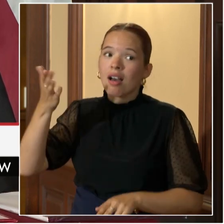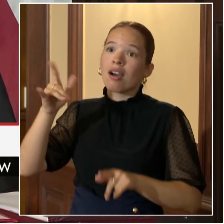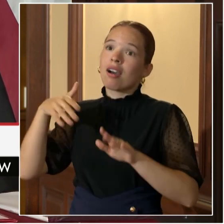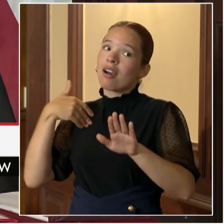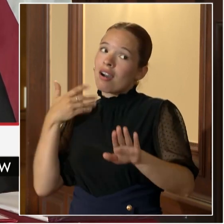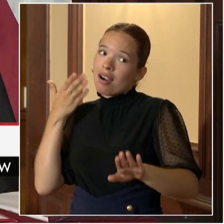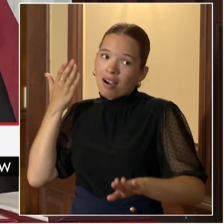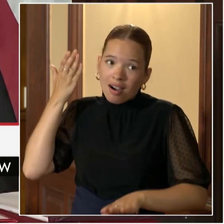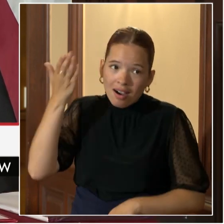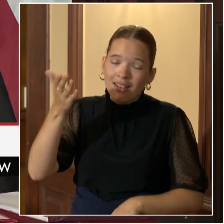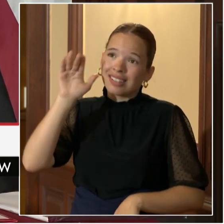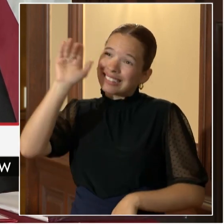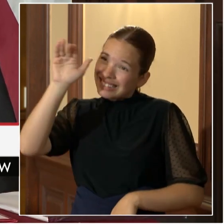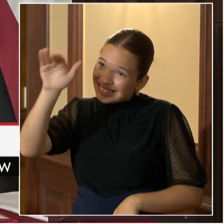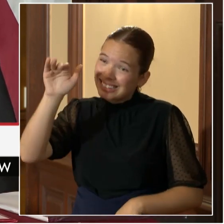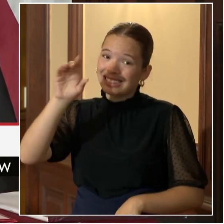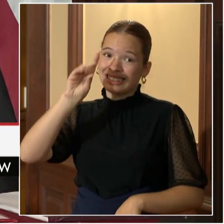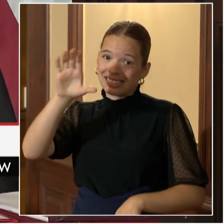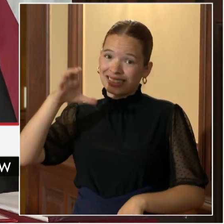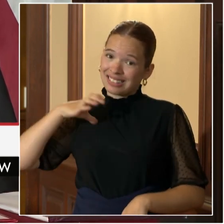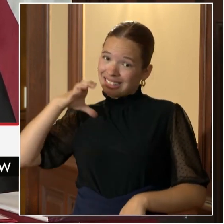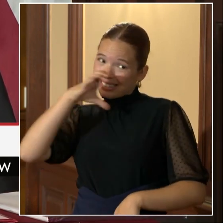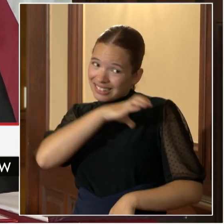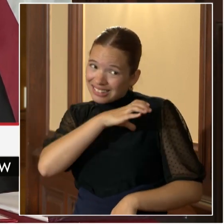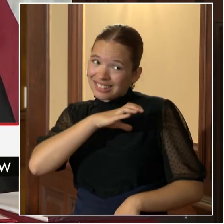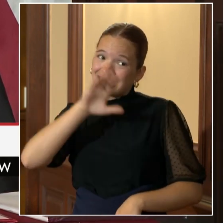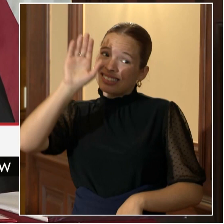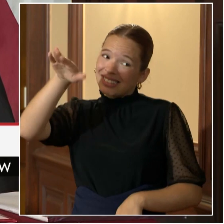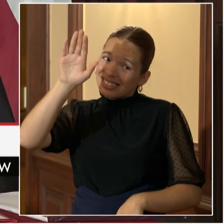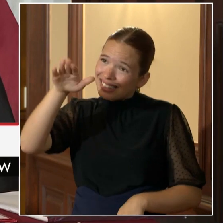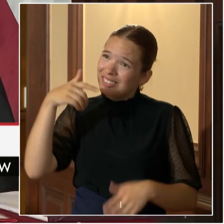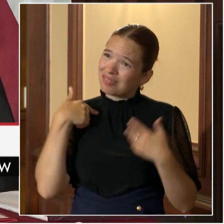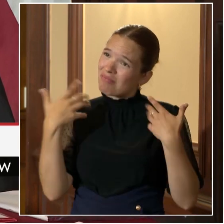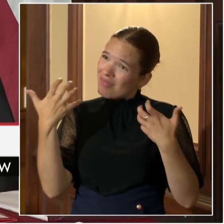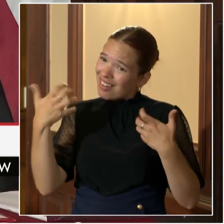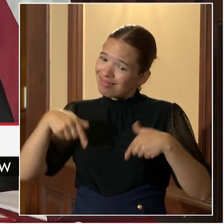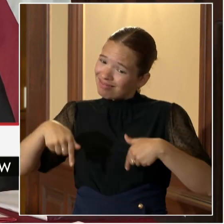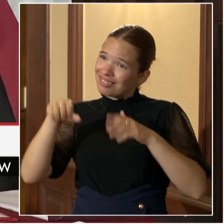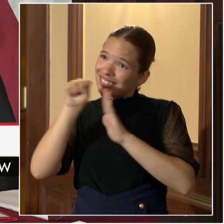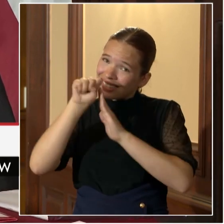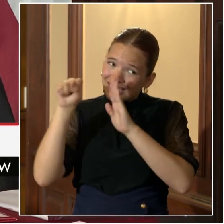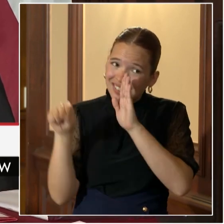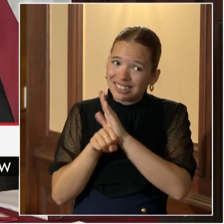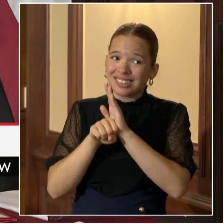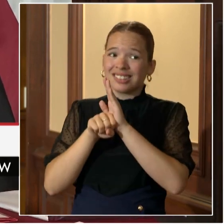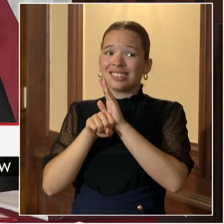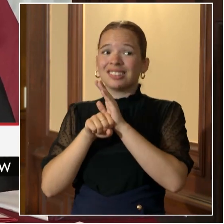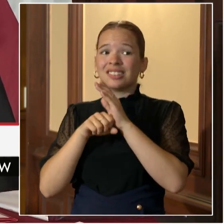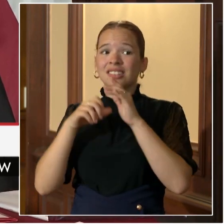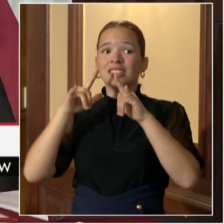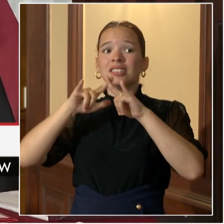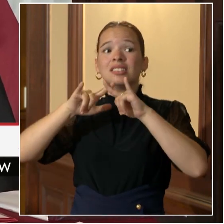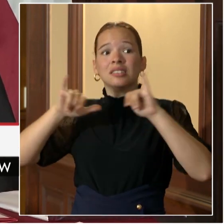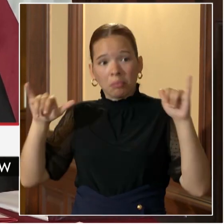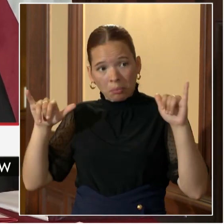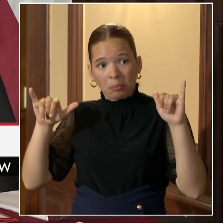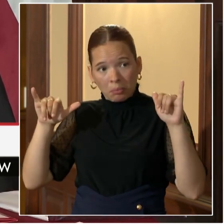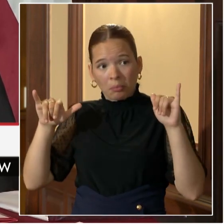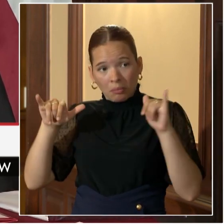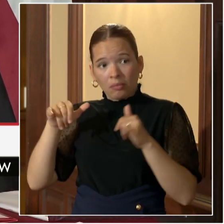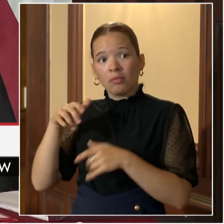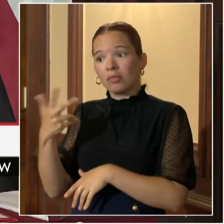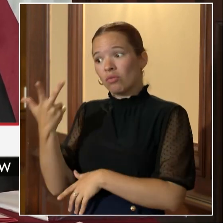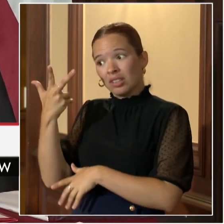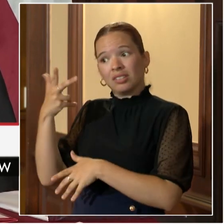but also at the same time take the 3 elected representatives and force